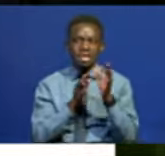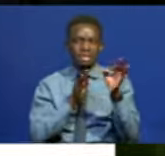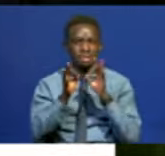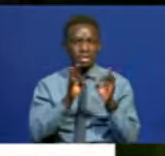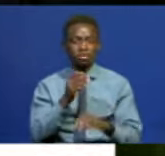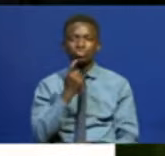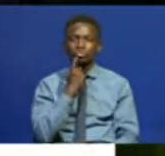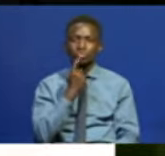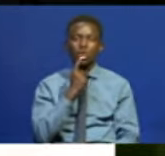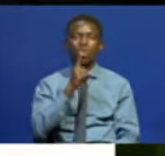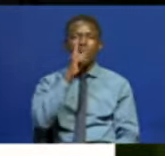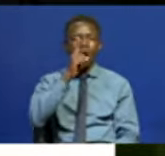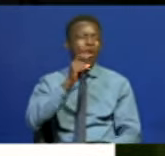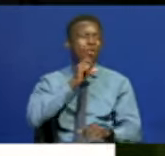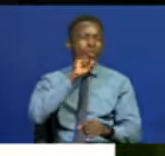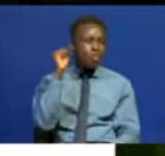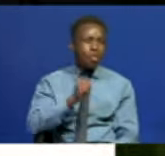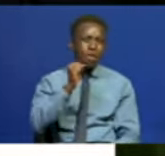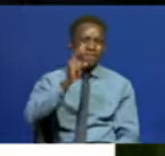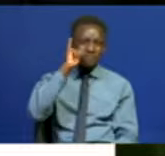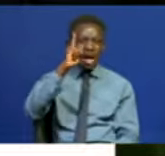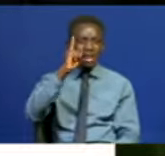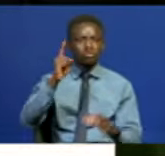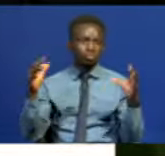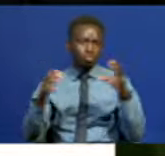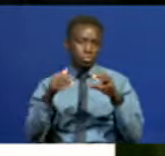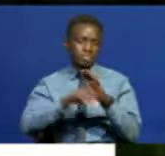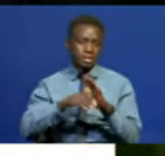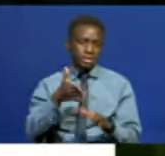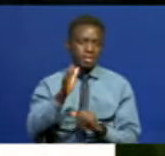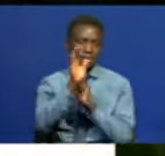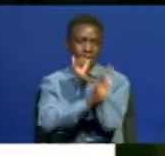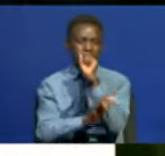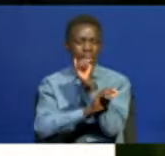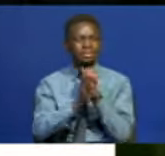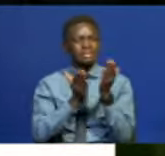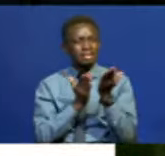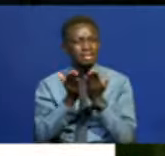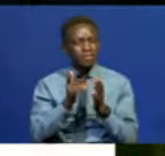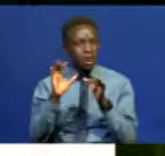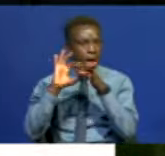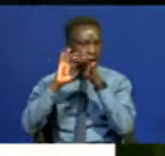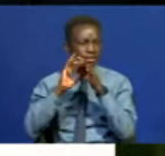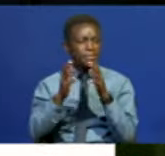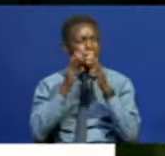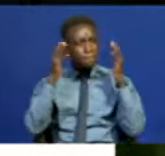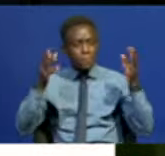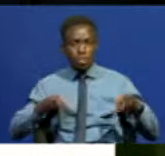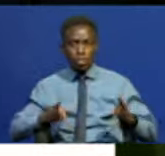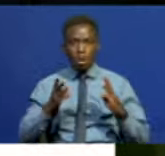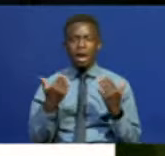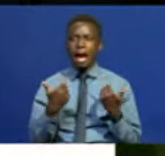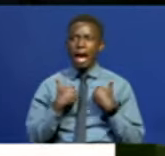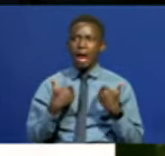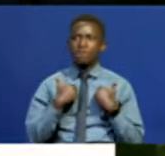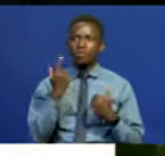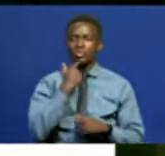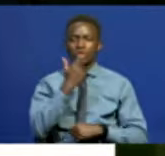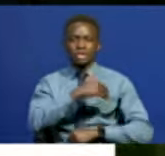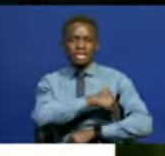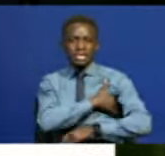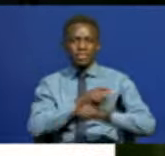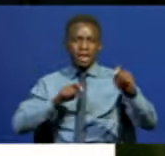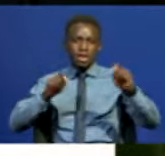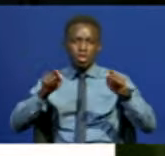in the country that have been able to preserve their culture in a big way. Right now I'm joined by the Chief Administrative Officer in charge